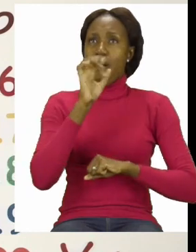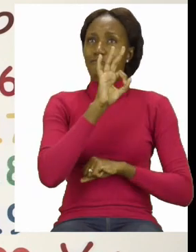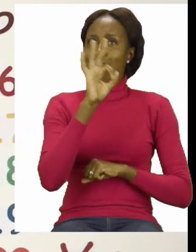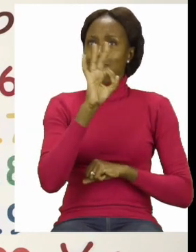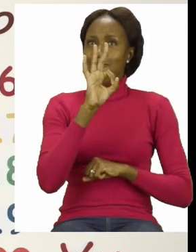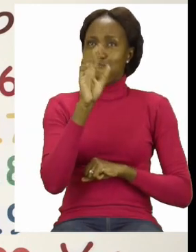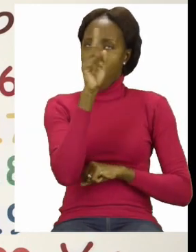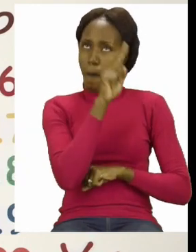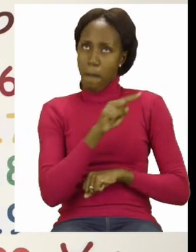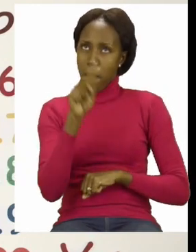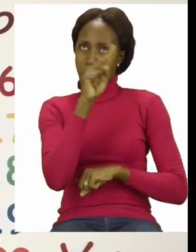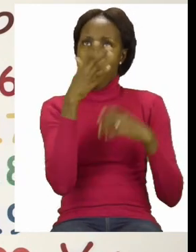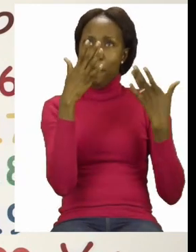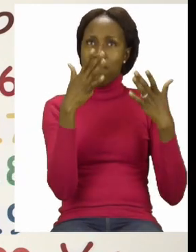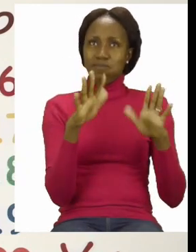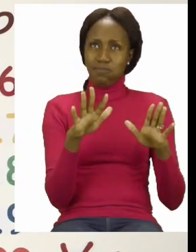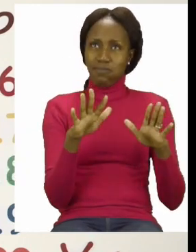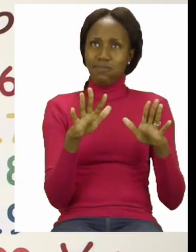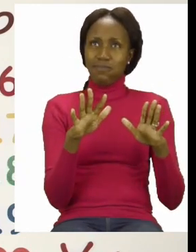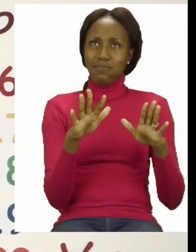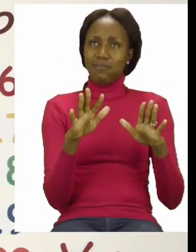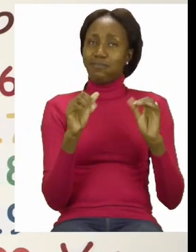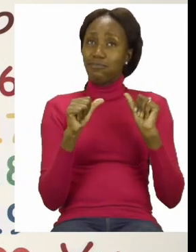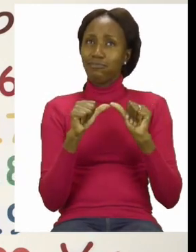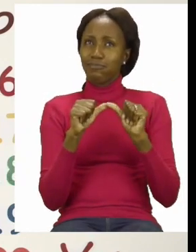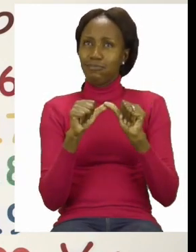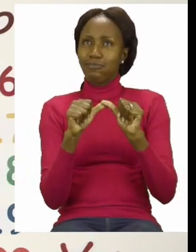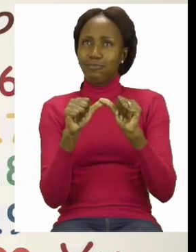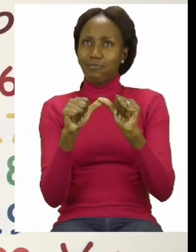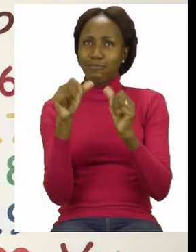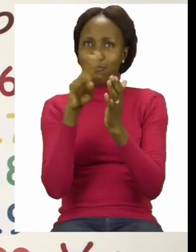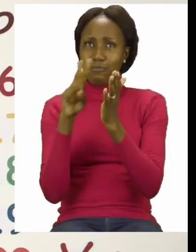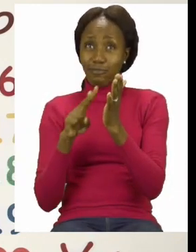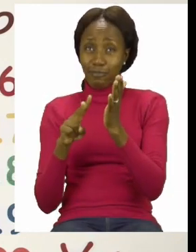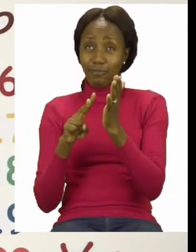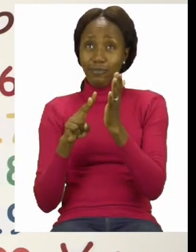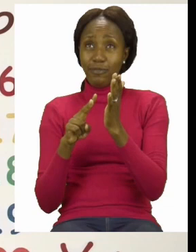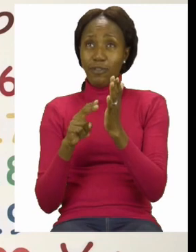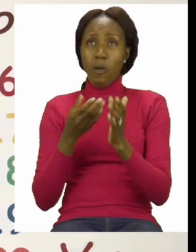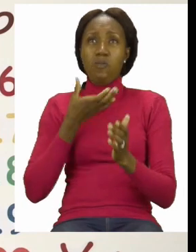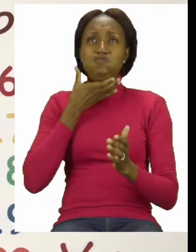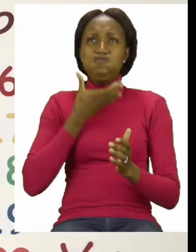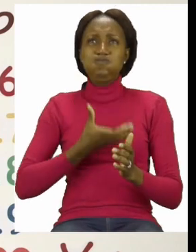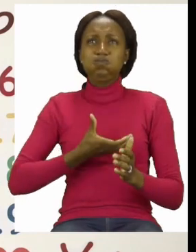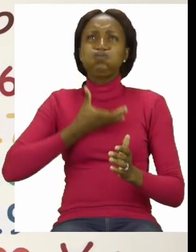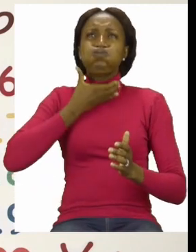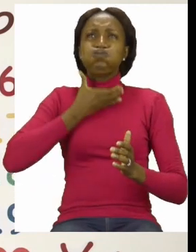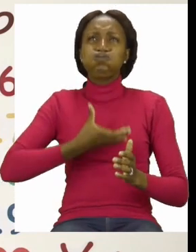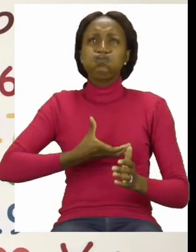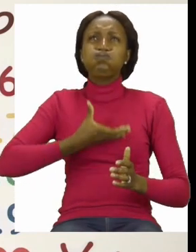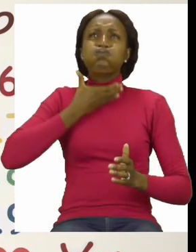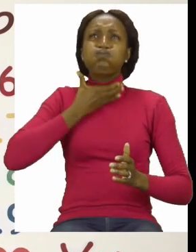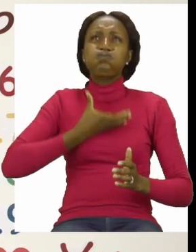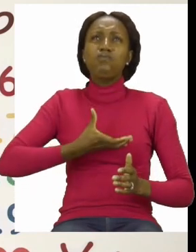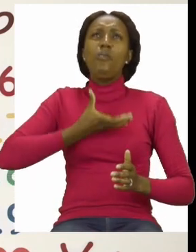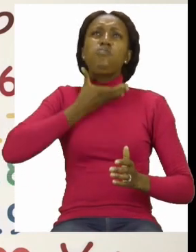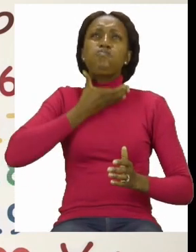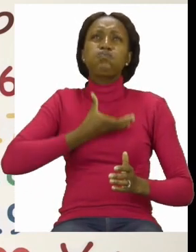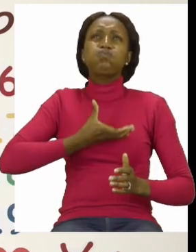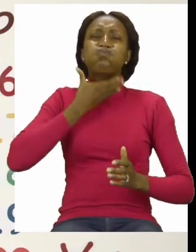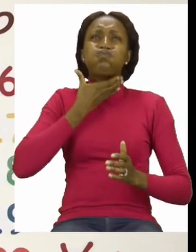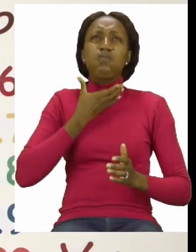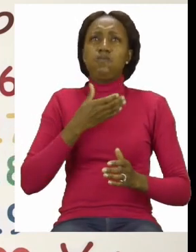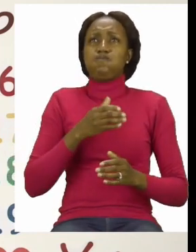fat. If we continue reading the fat frog, you will know that the